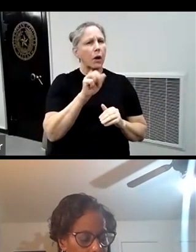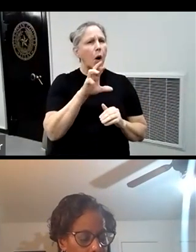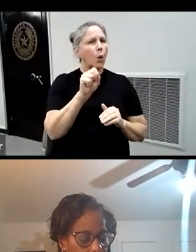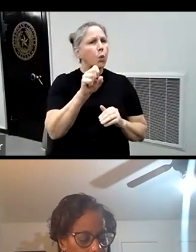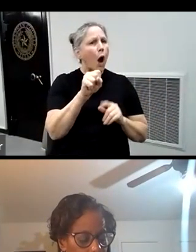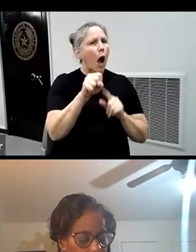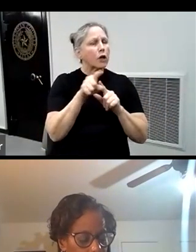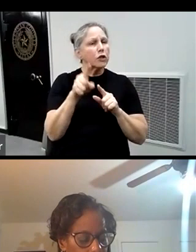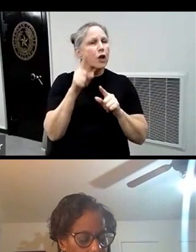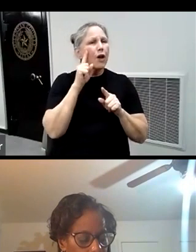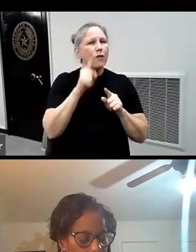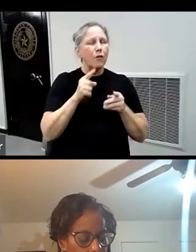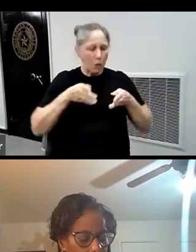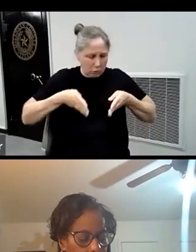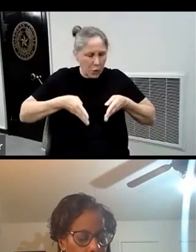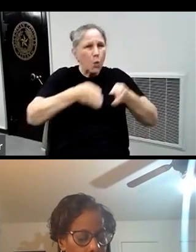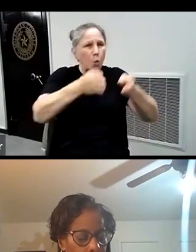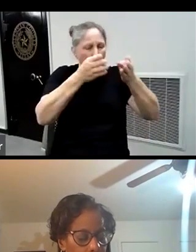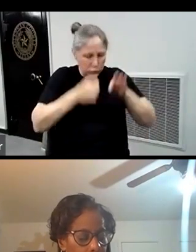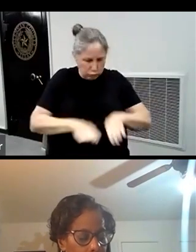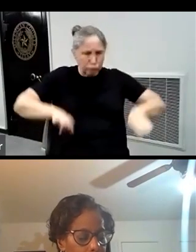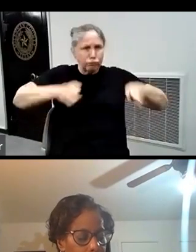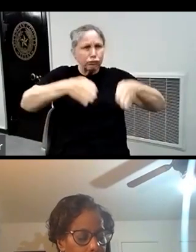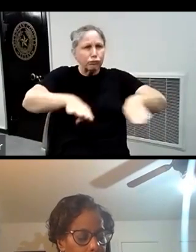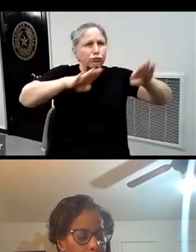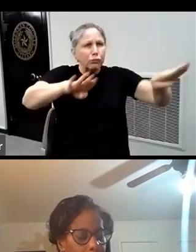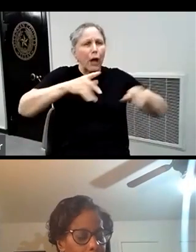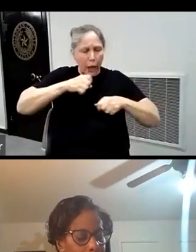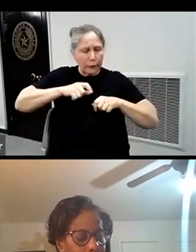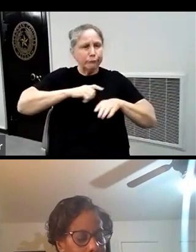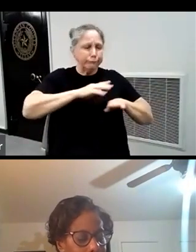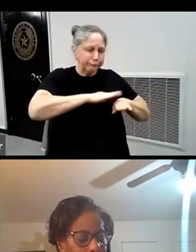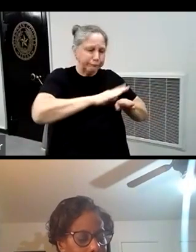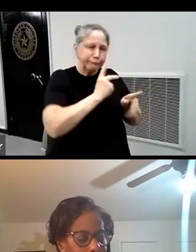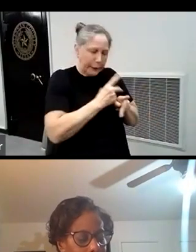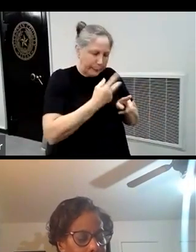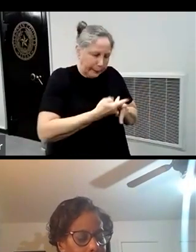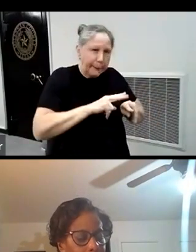for culverts and road shredding and trim work.